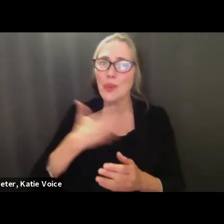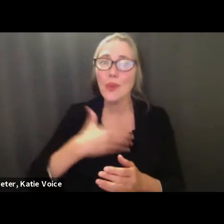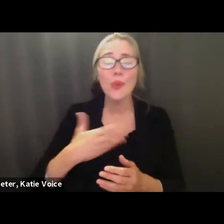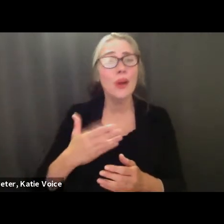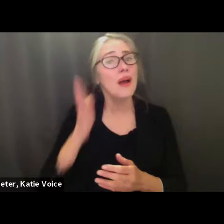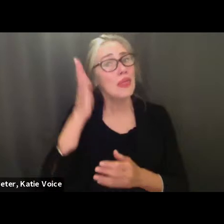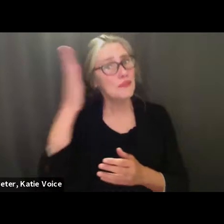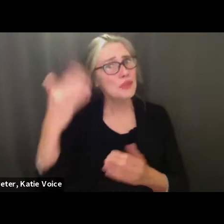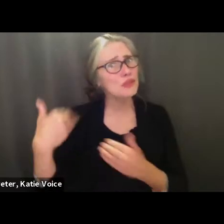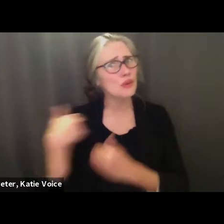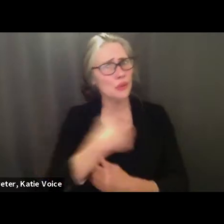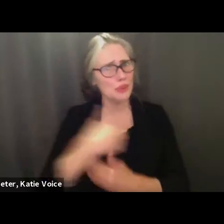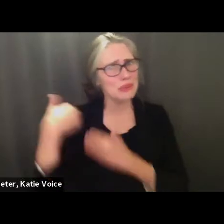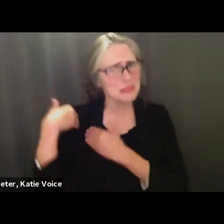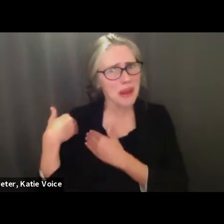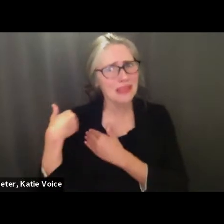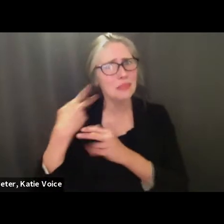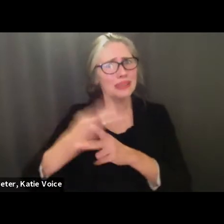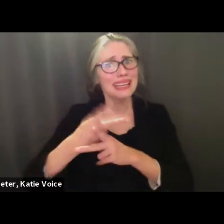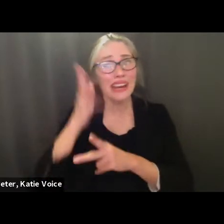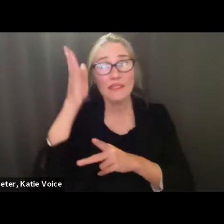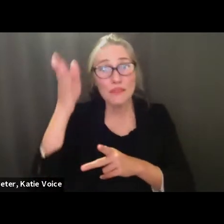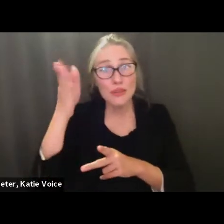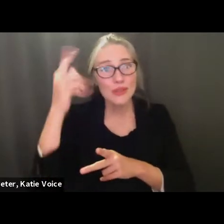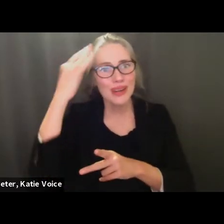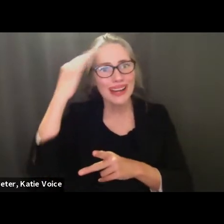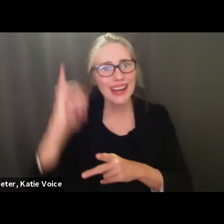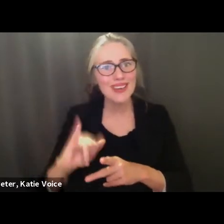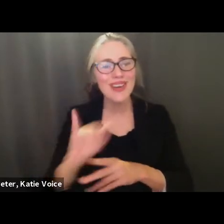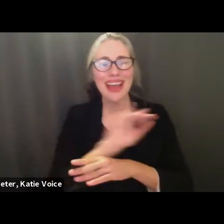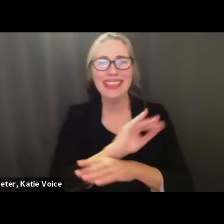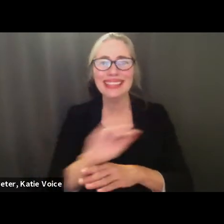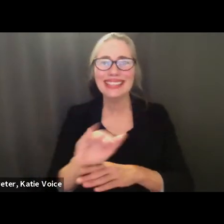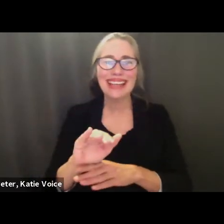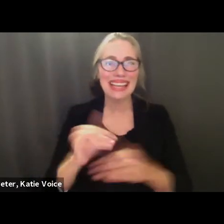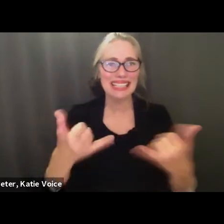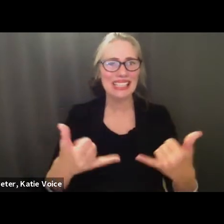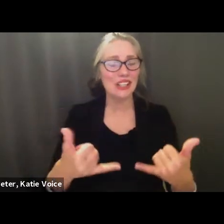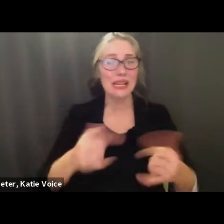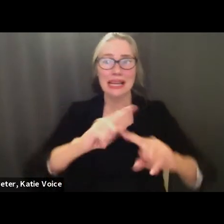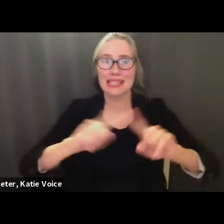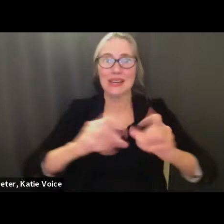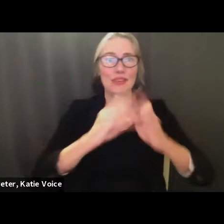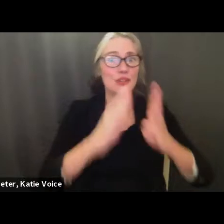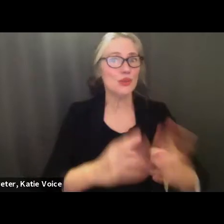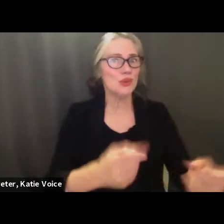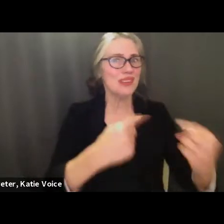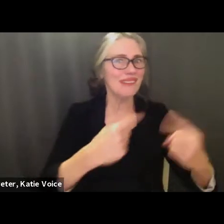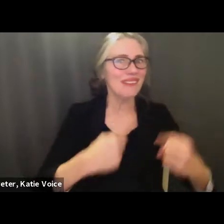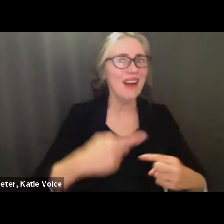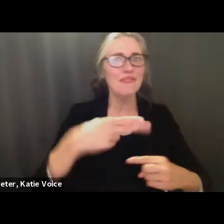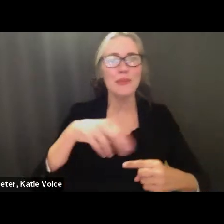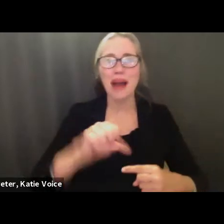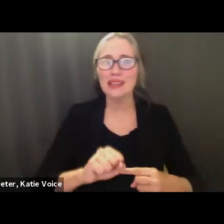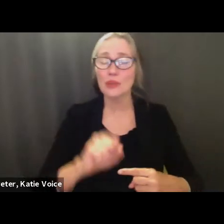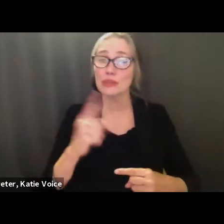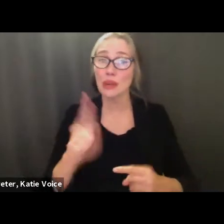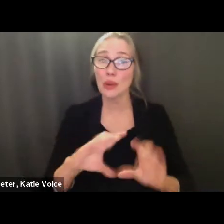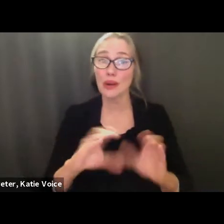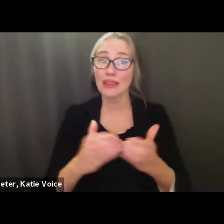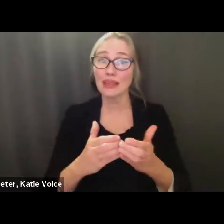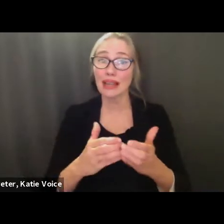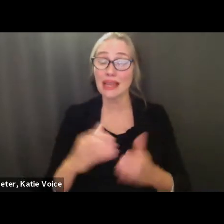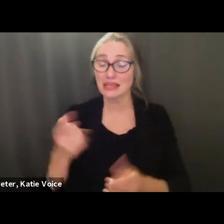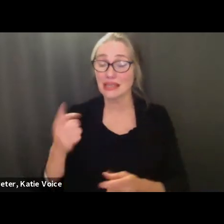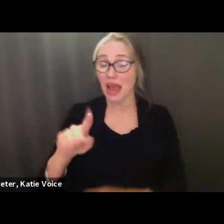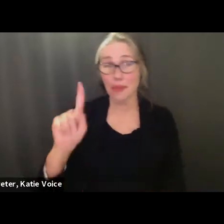future, and I know that we had an evening here with students from different high schools, and one of the classes at San